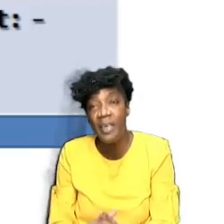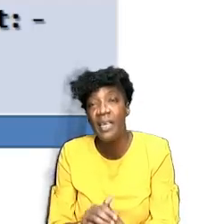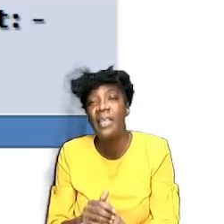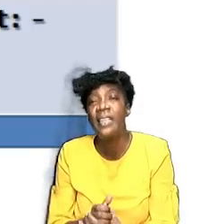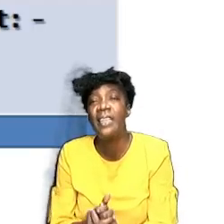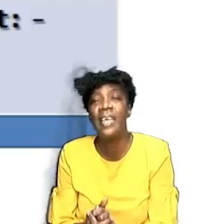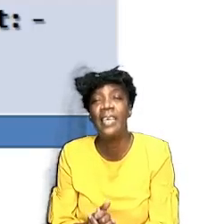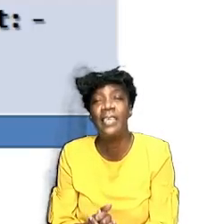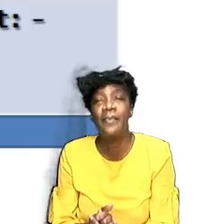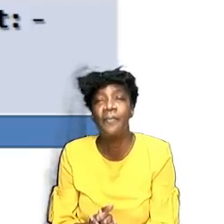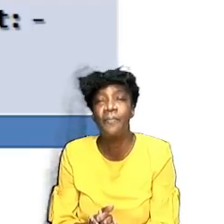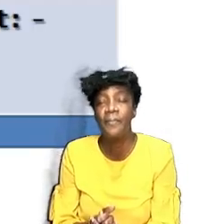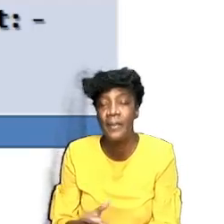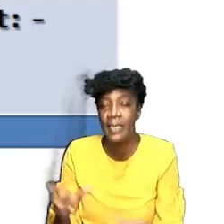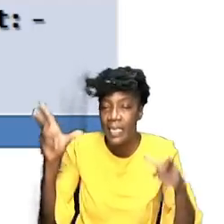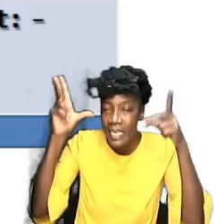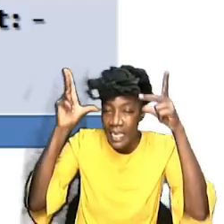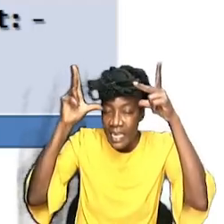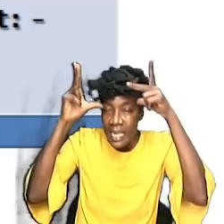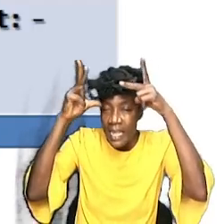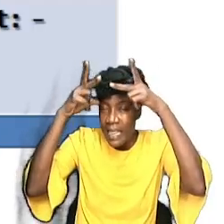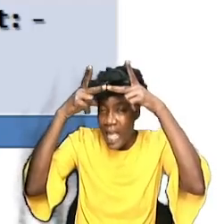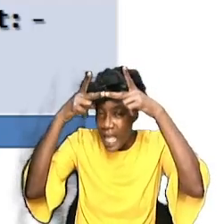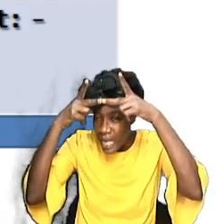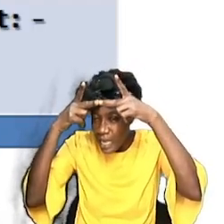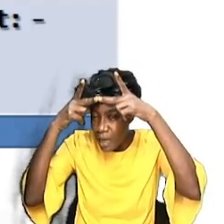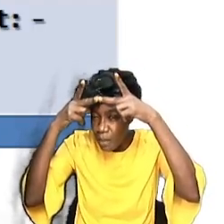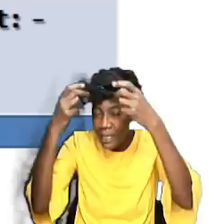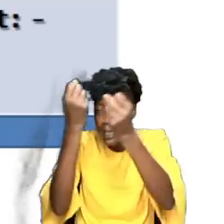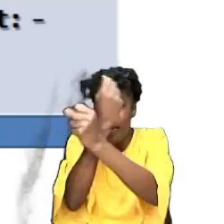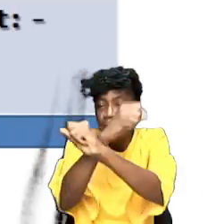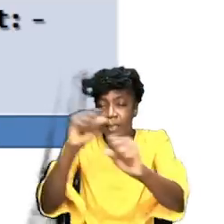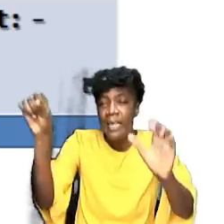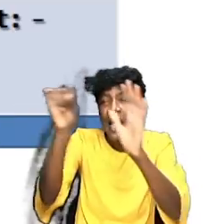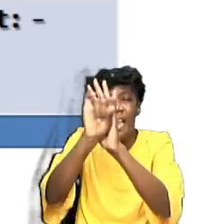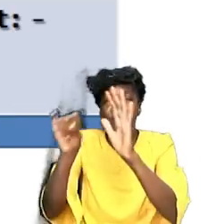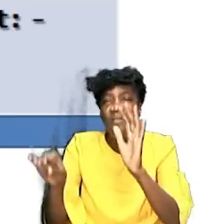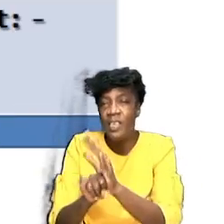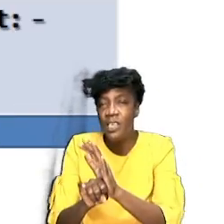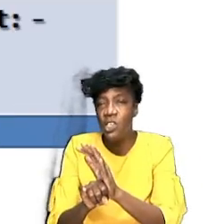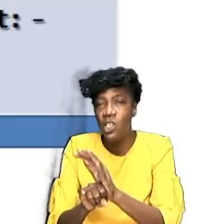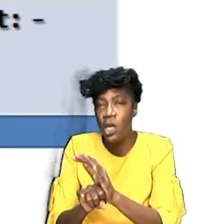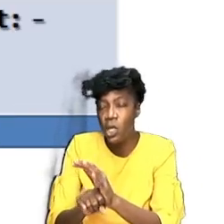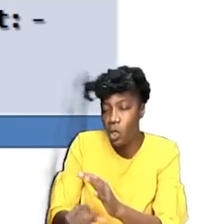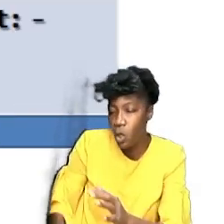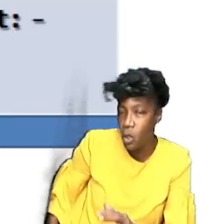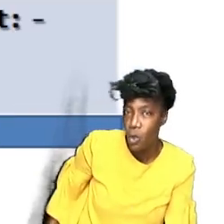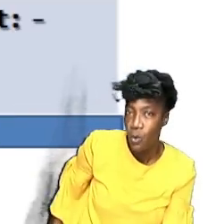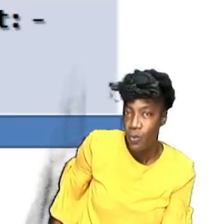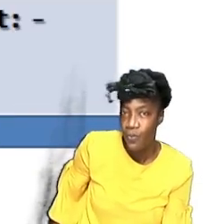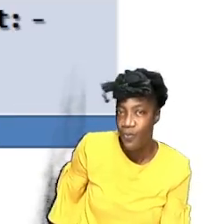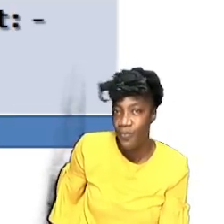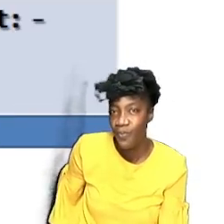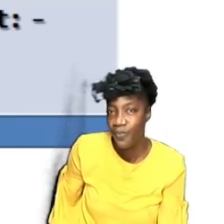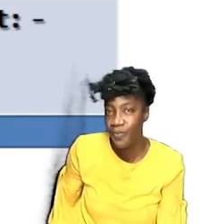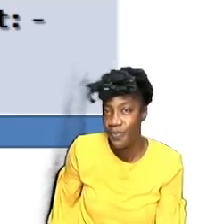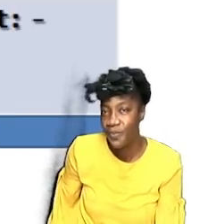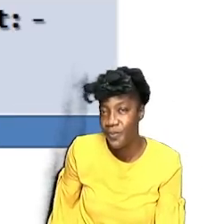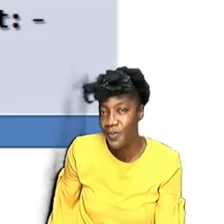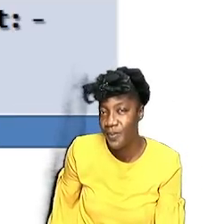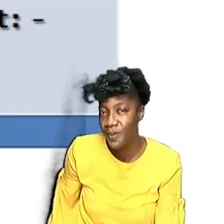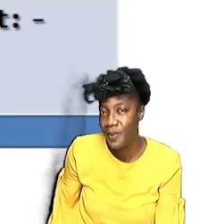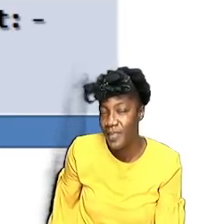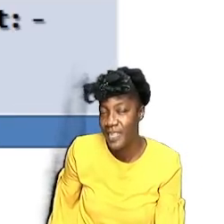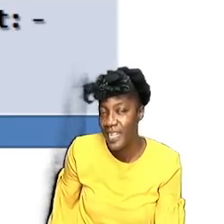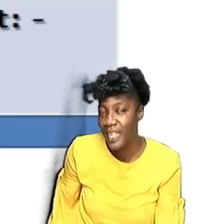verse 17, and take the helmet of salvation and the sword. Helmet of salvation. So the helmet of